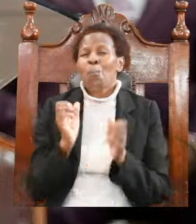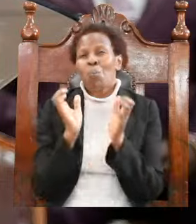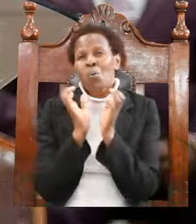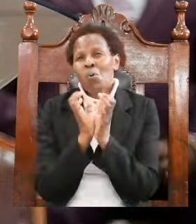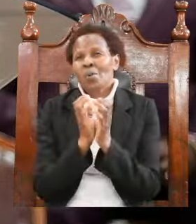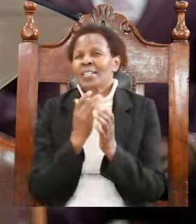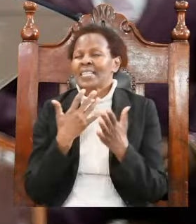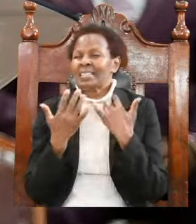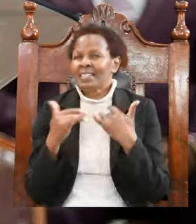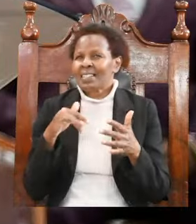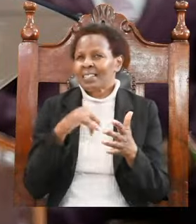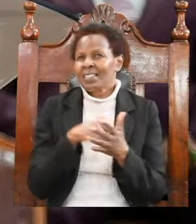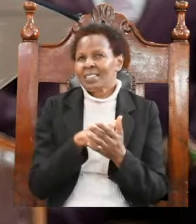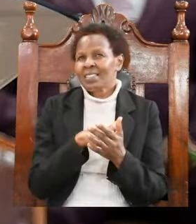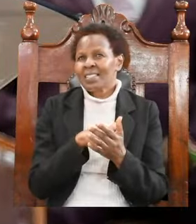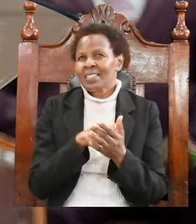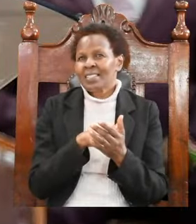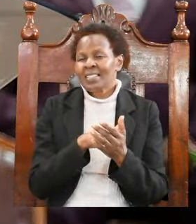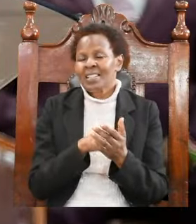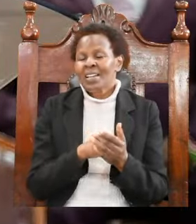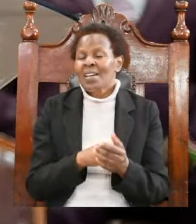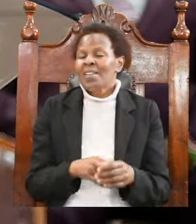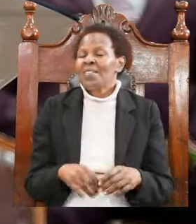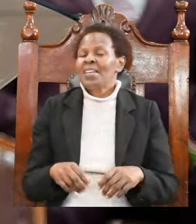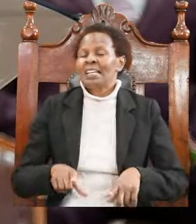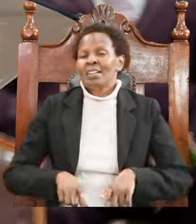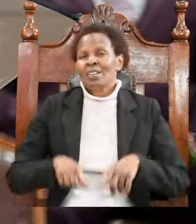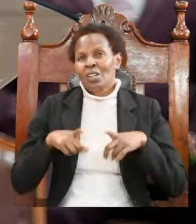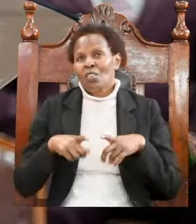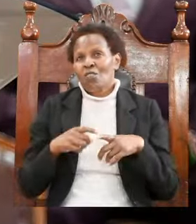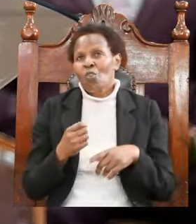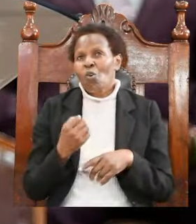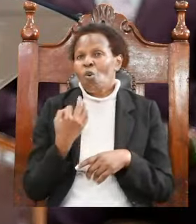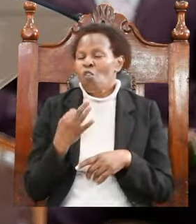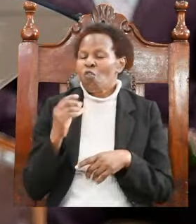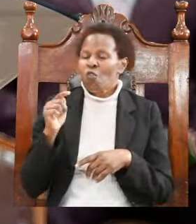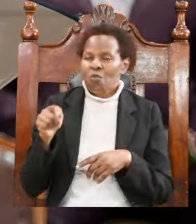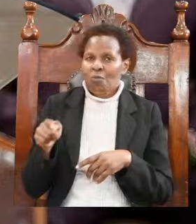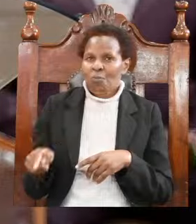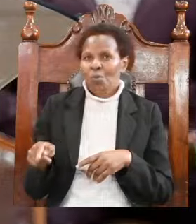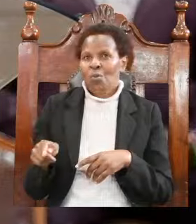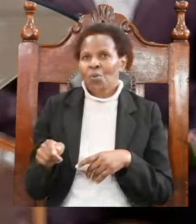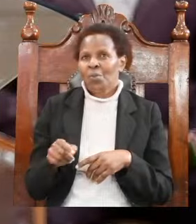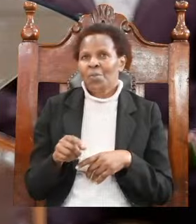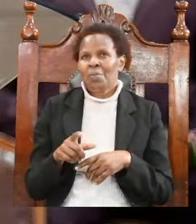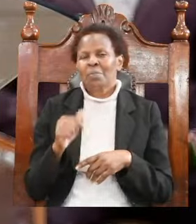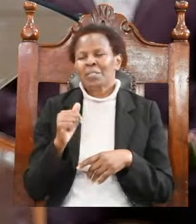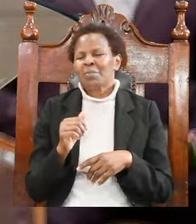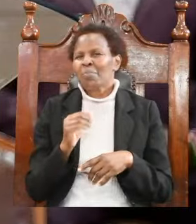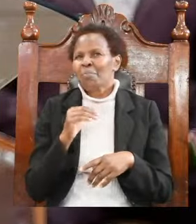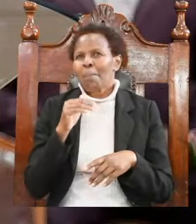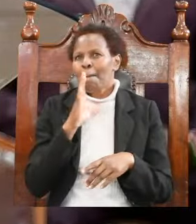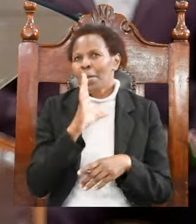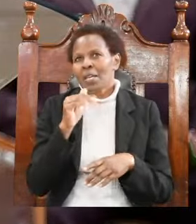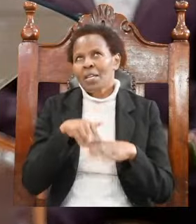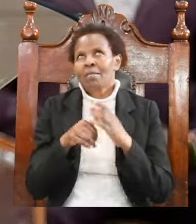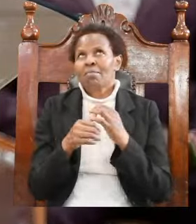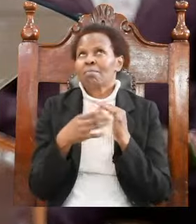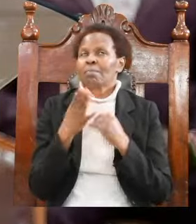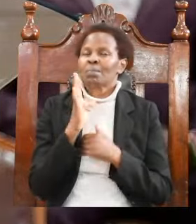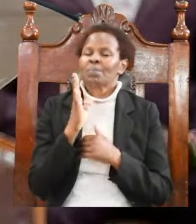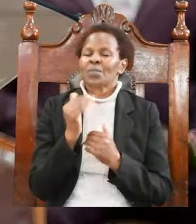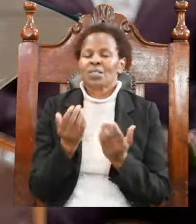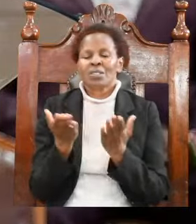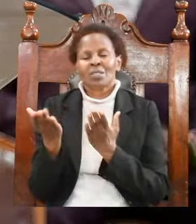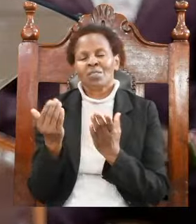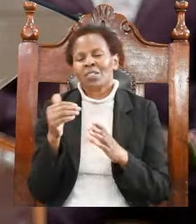his martyrdom would be in Christ, or how he would leave this world would be out of him continuing to serve